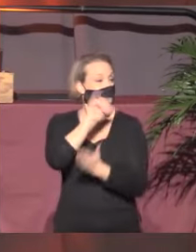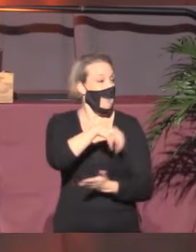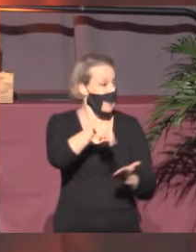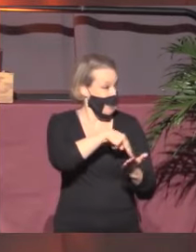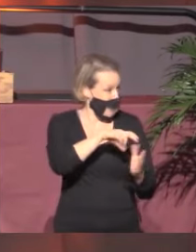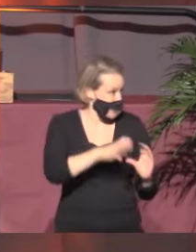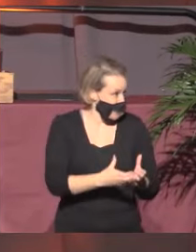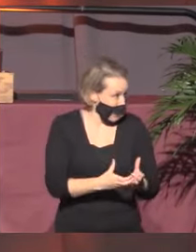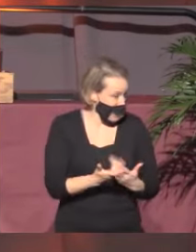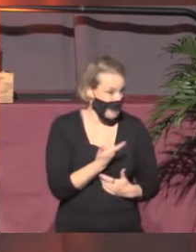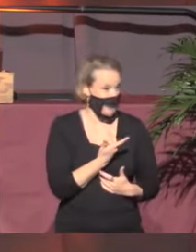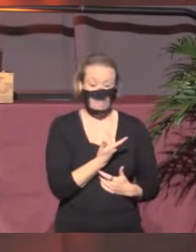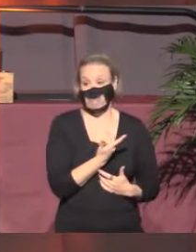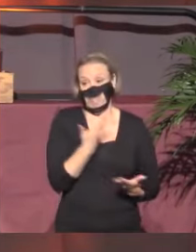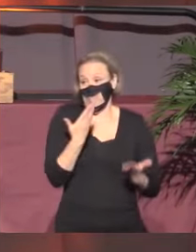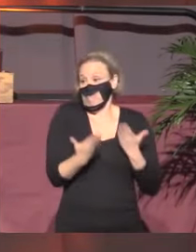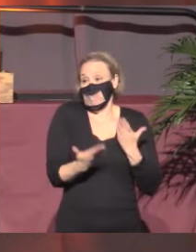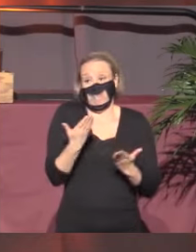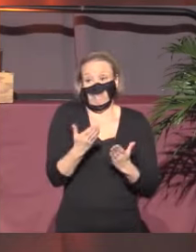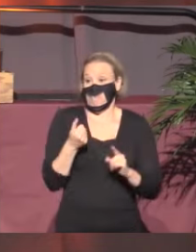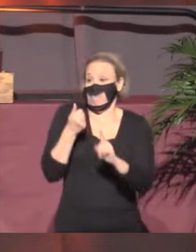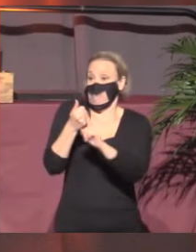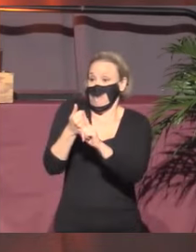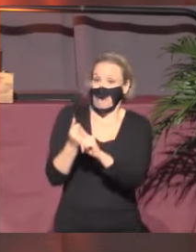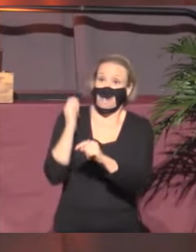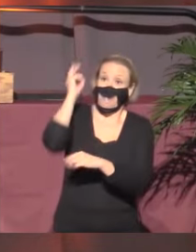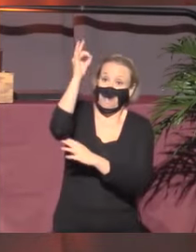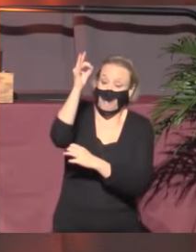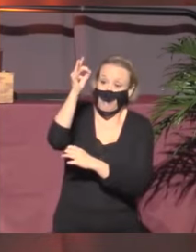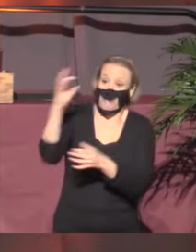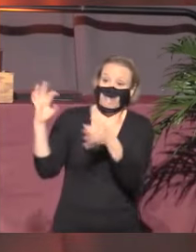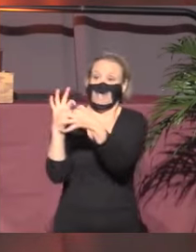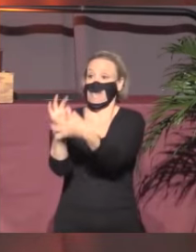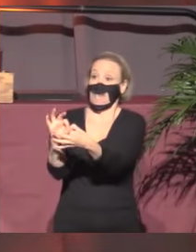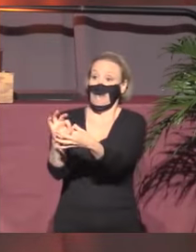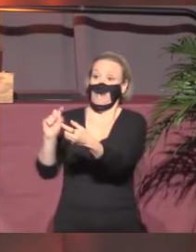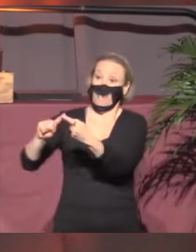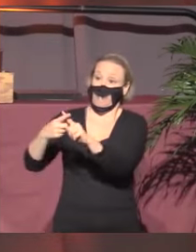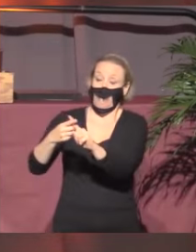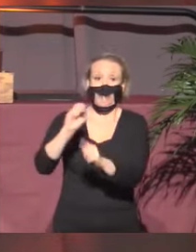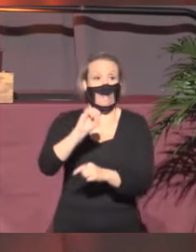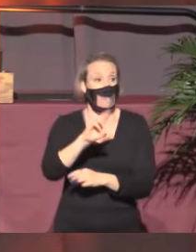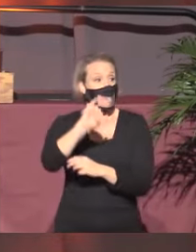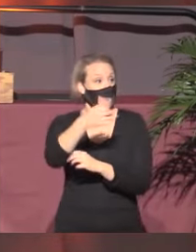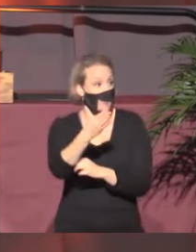could someday take the shape of a new job, destination, or friend you never thought you would have.